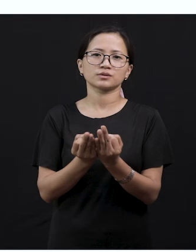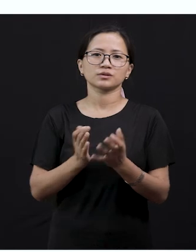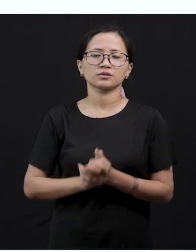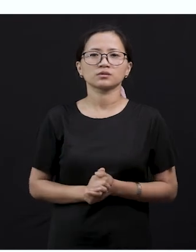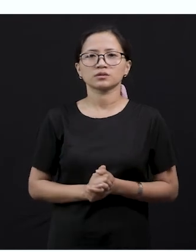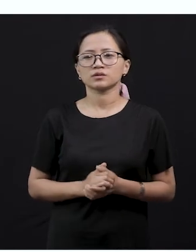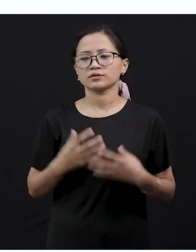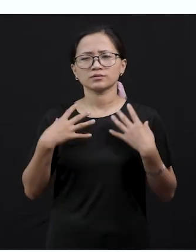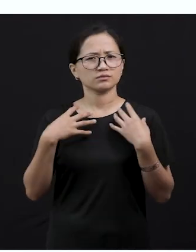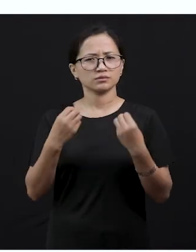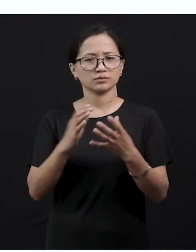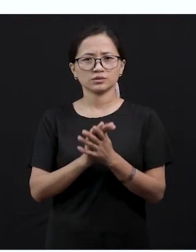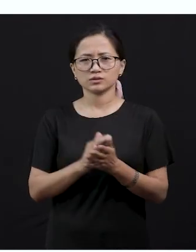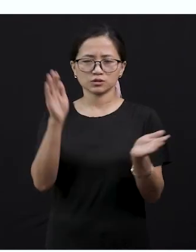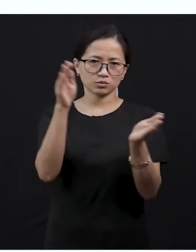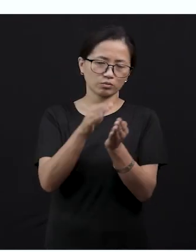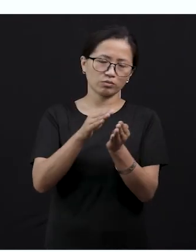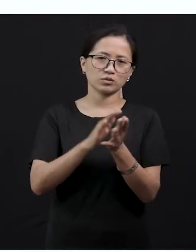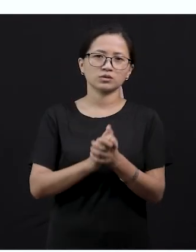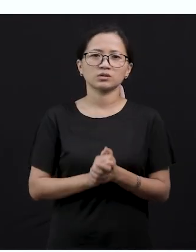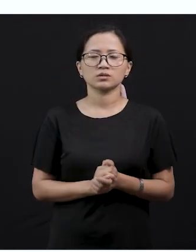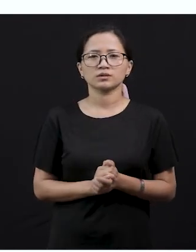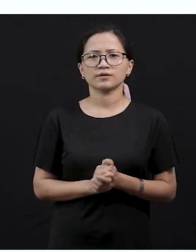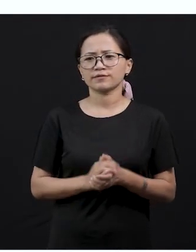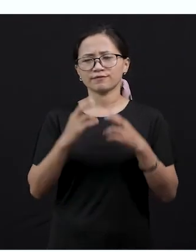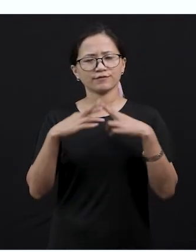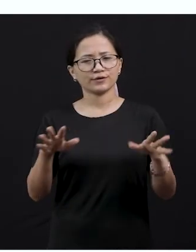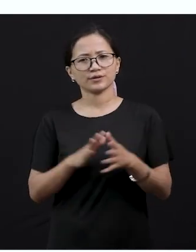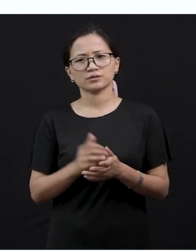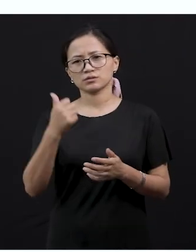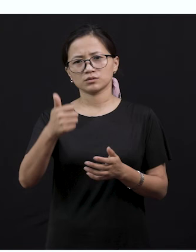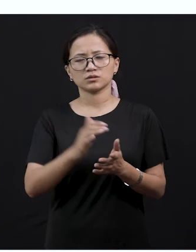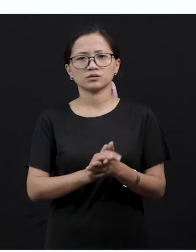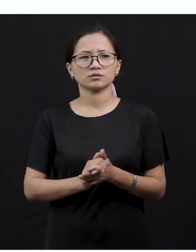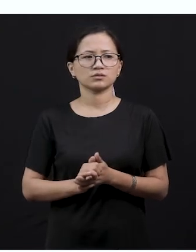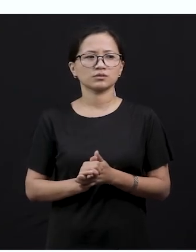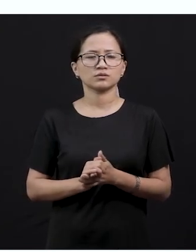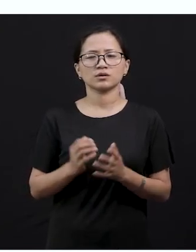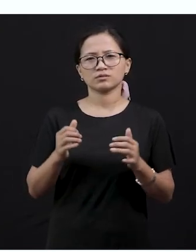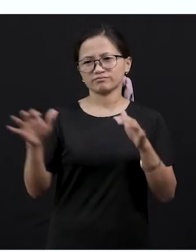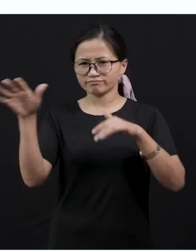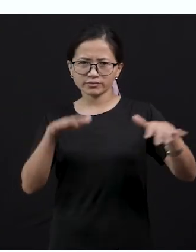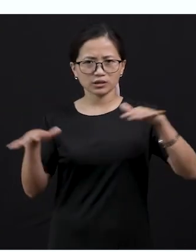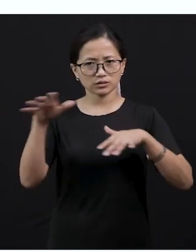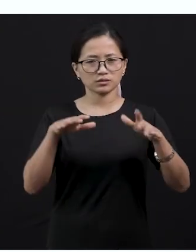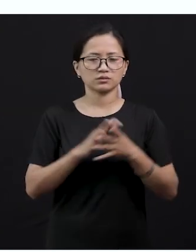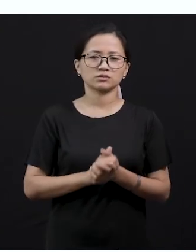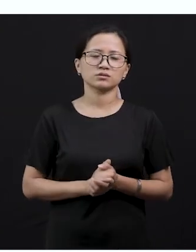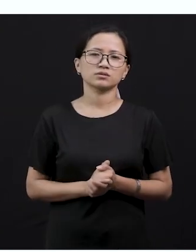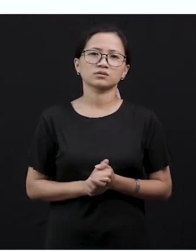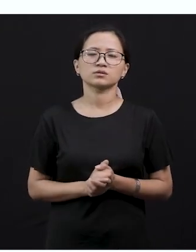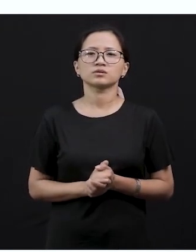is not very, she is small and she is not very good in fending, okay? In acting, she was told to